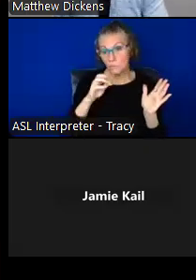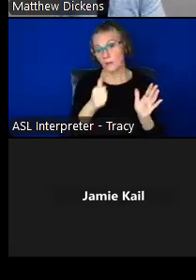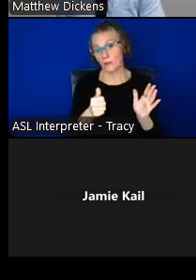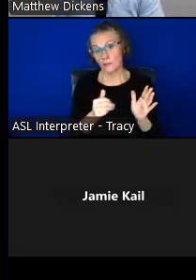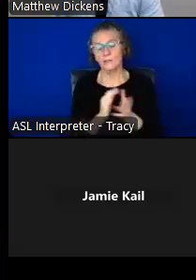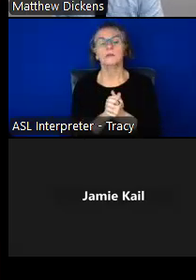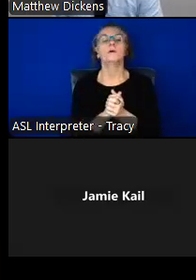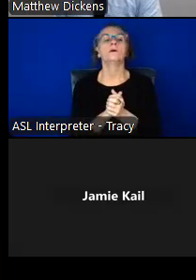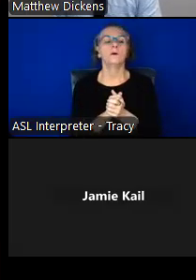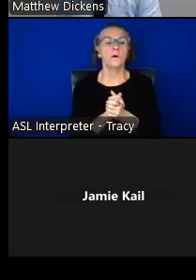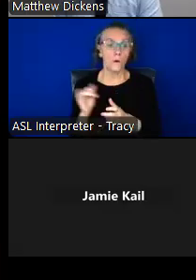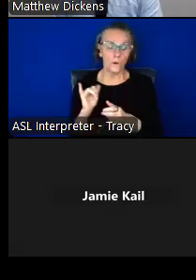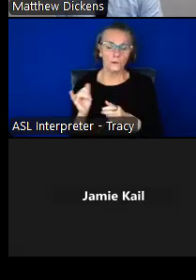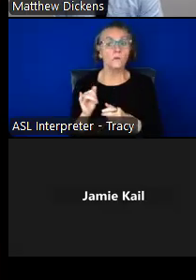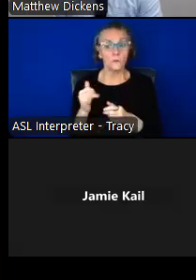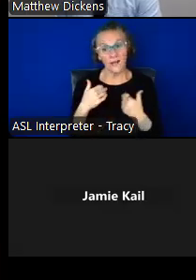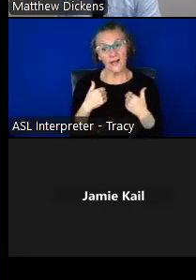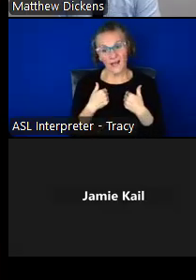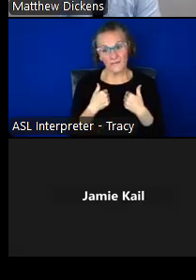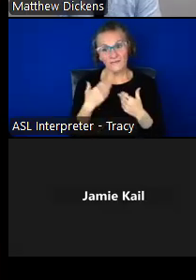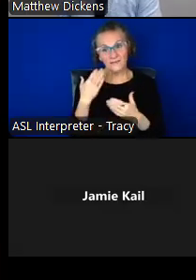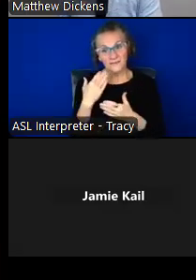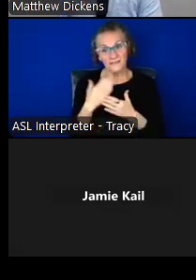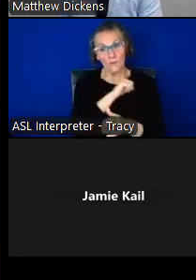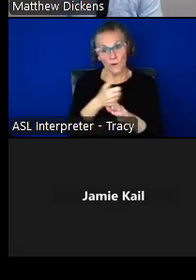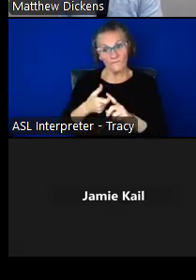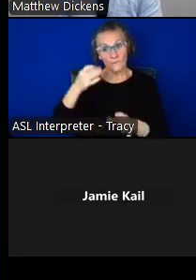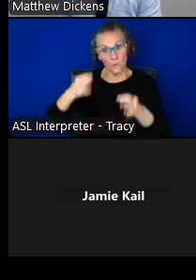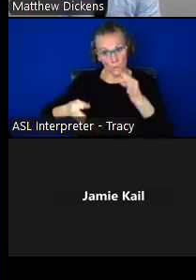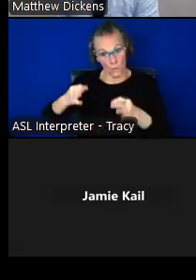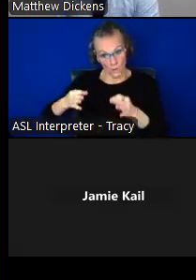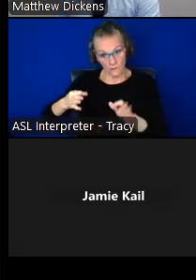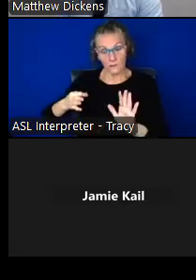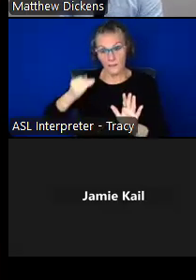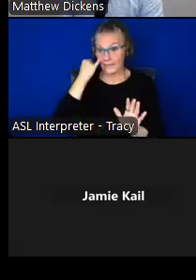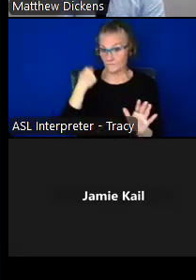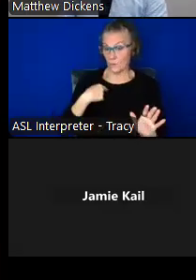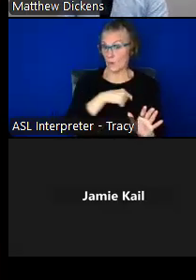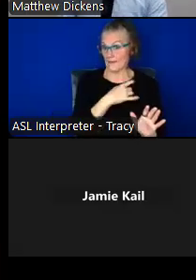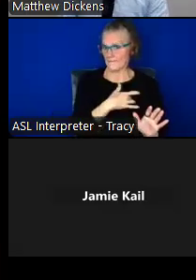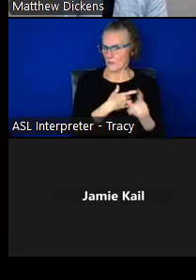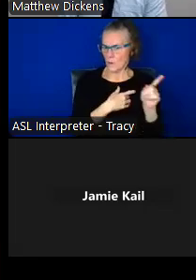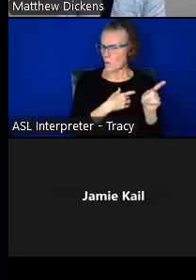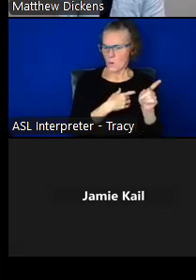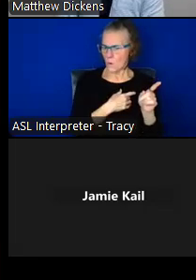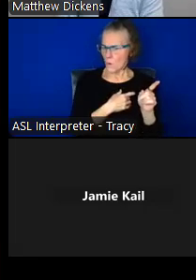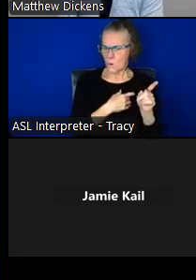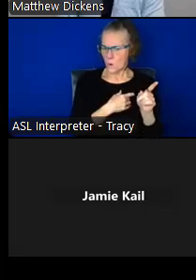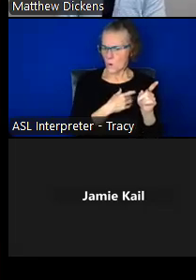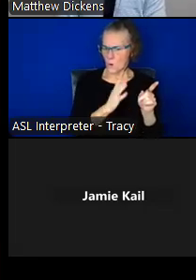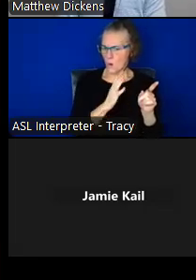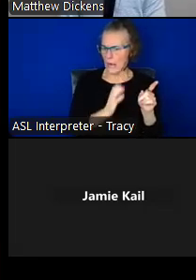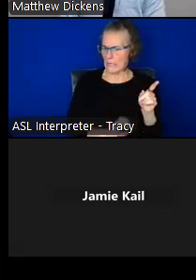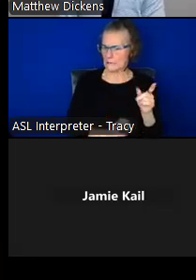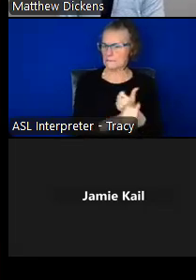We also have court authorized entry. So if we feel that a client is